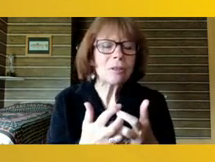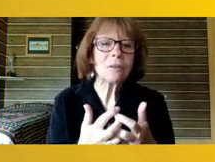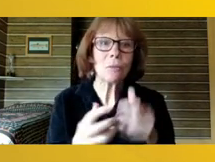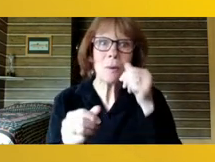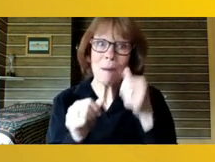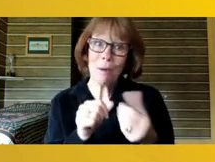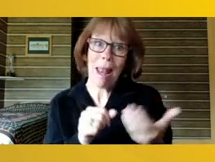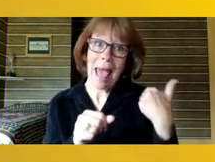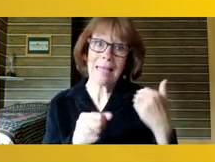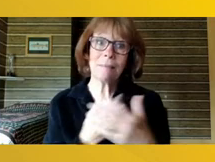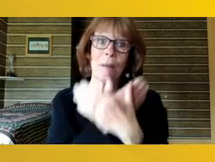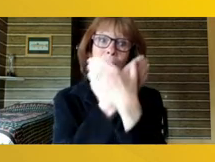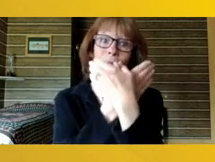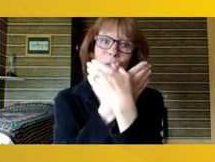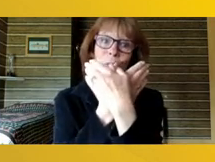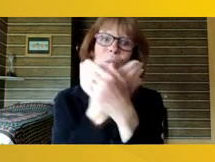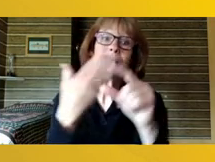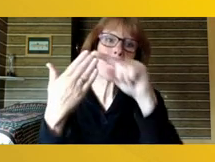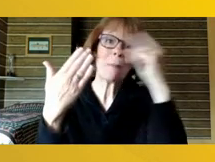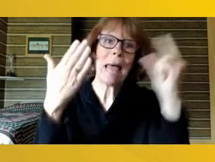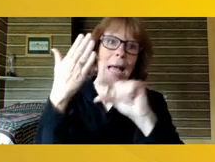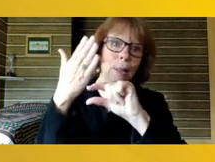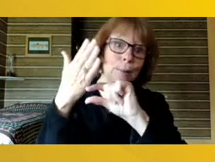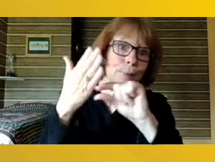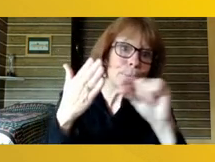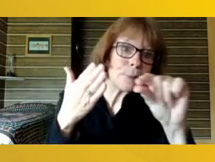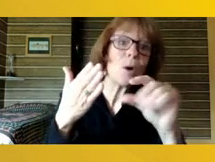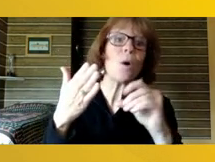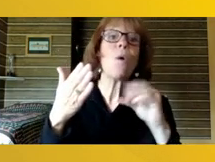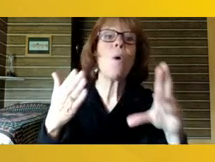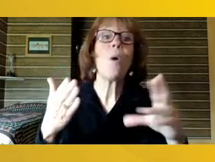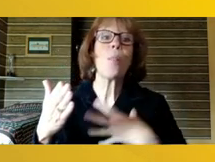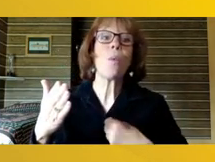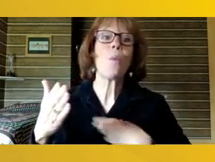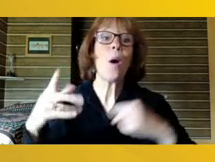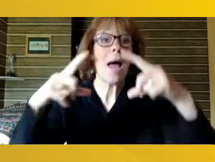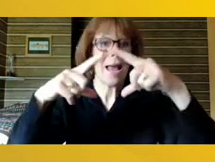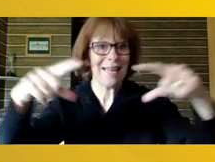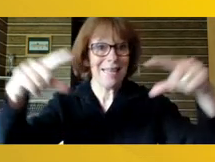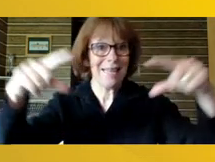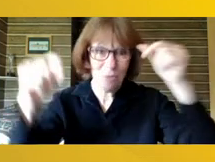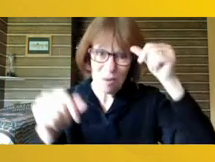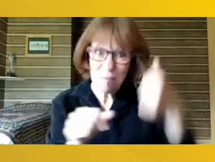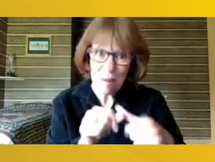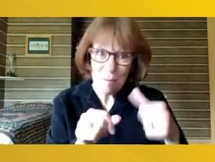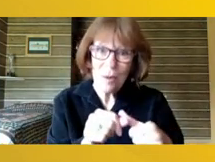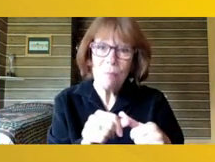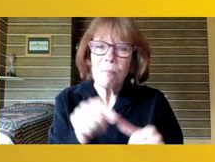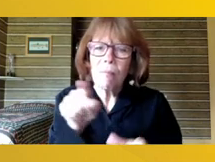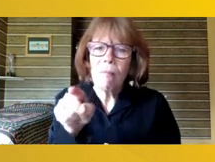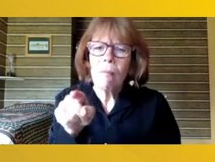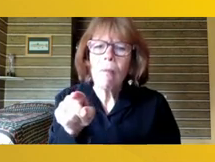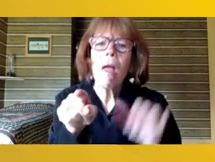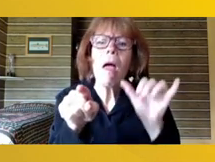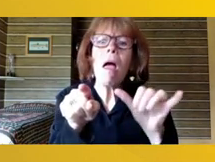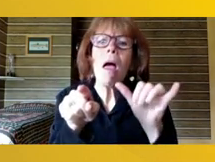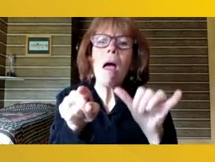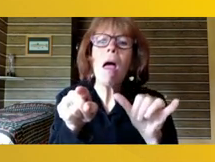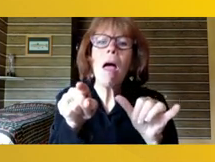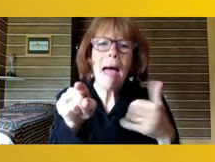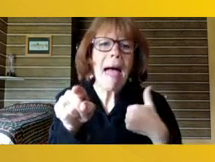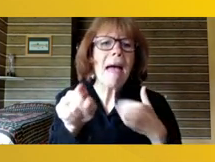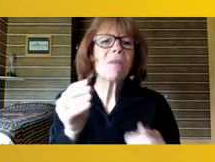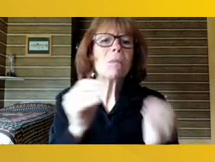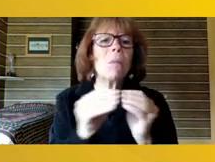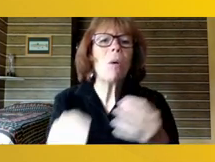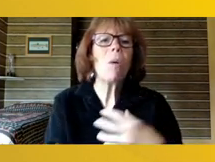slide, but the amount of white, if you recall the image in the previous slide, there's a lot more white in the image. In these images,